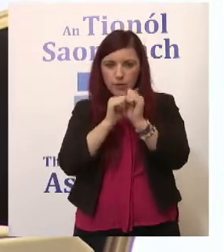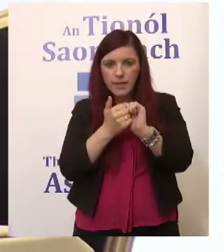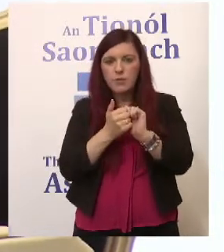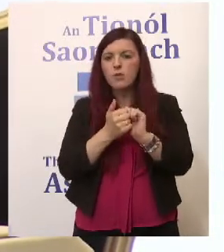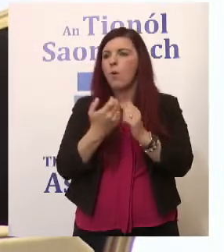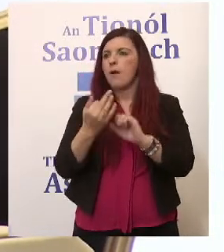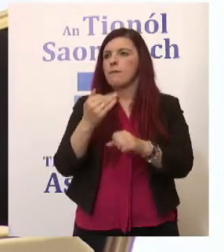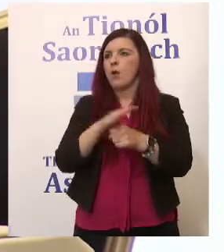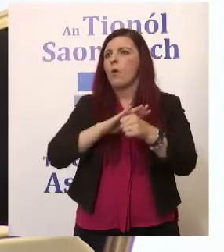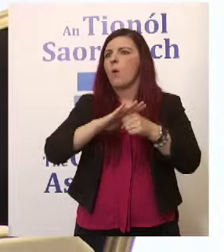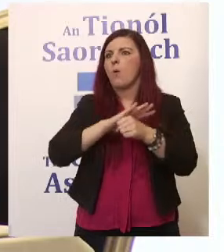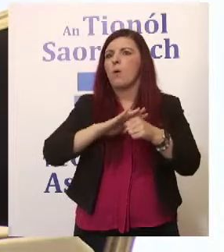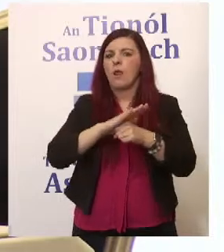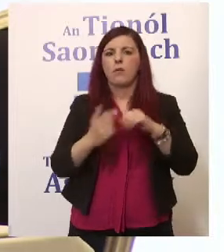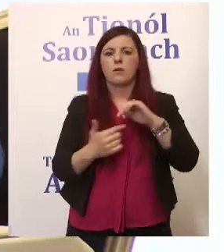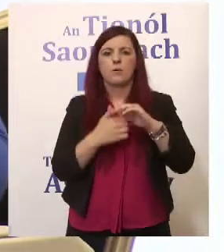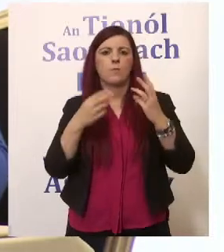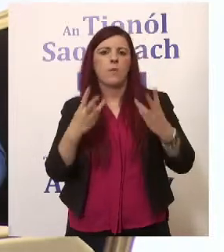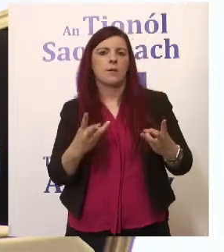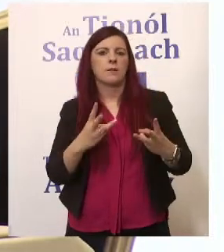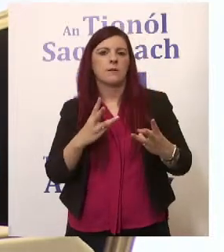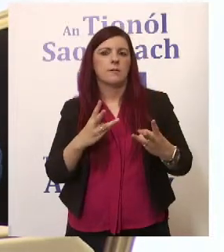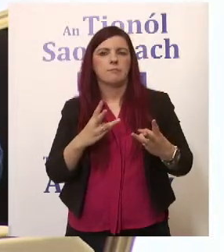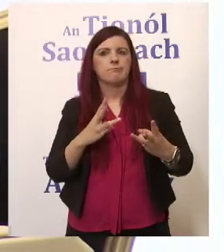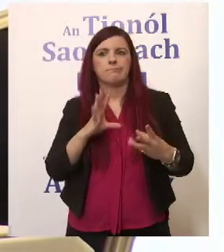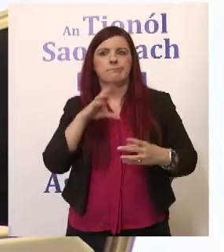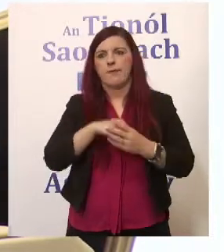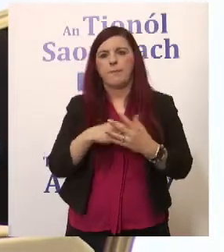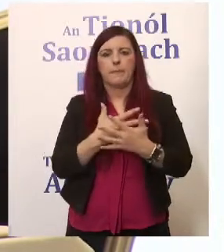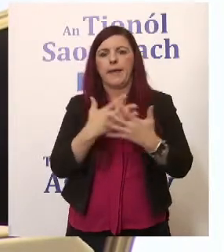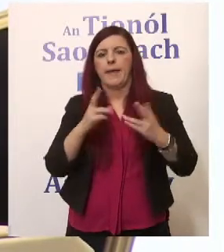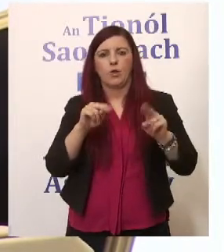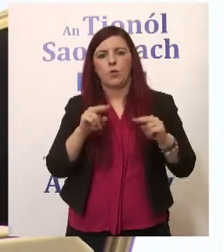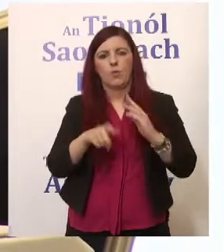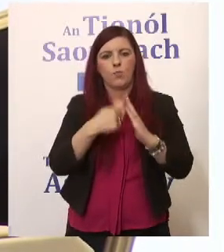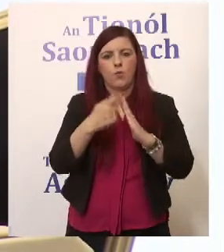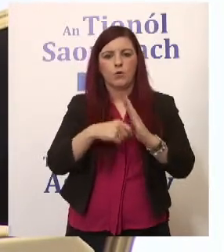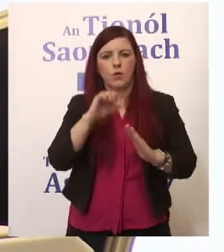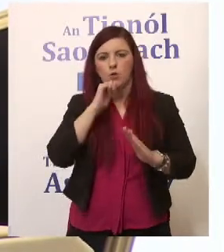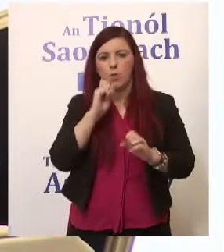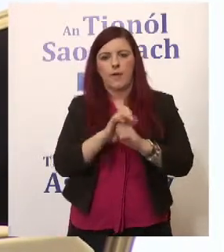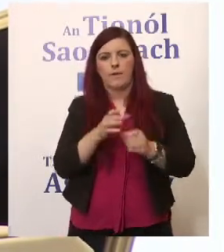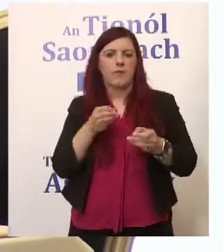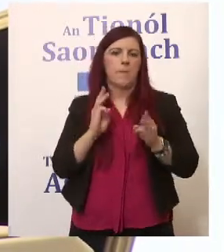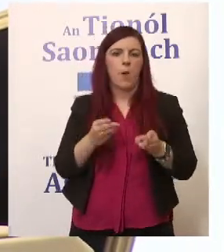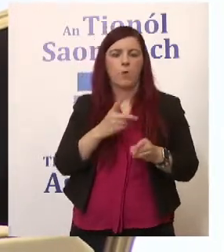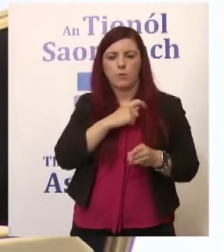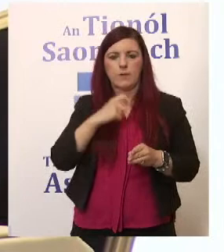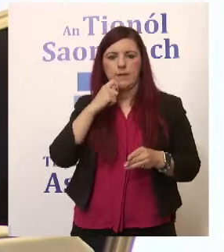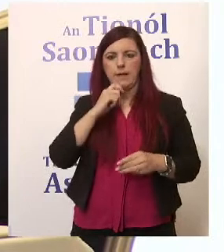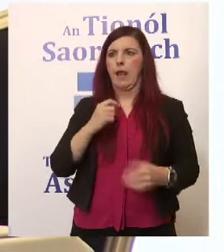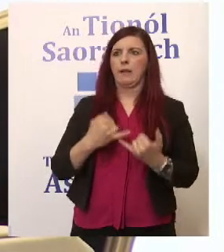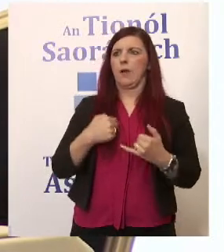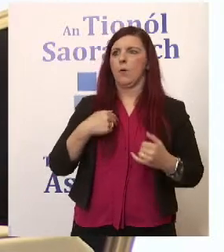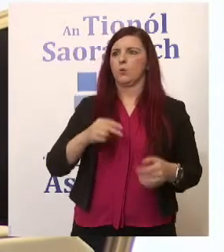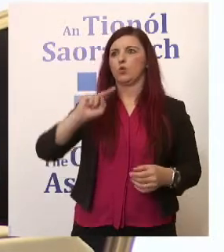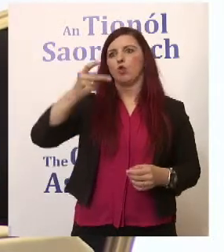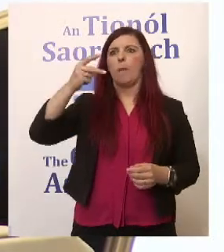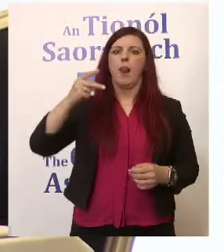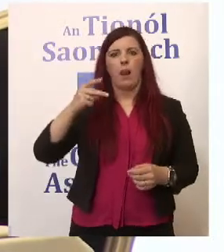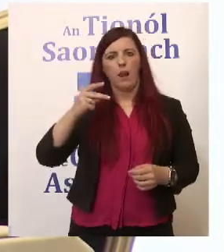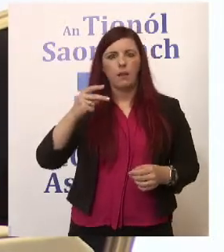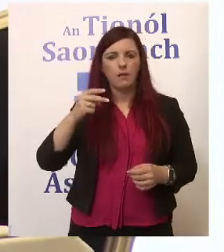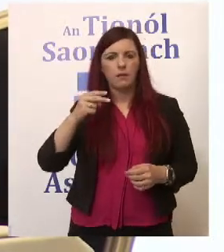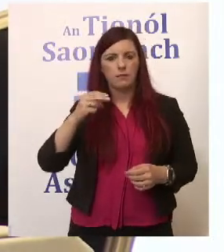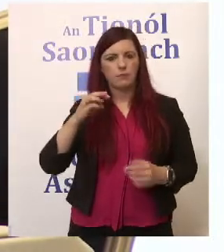authority wanted to engage in some major new initiative, they don't have the power at present to come in and double the rate of property